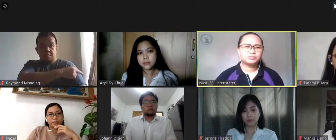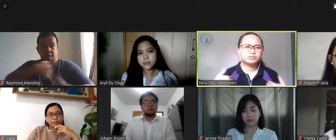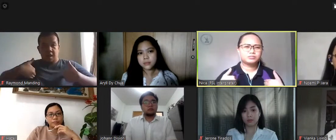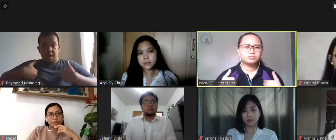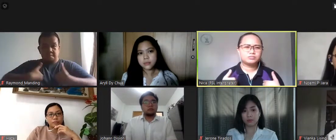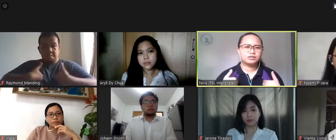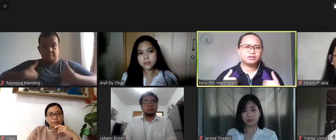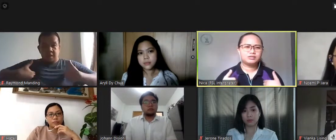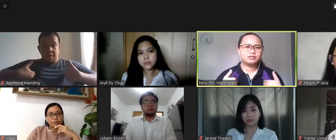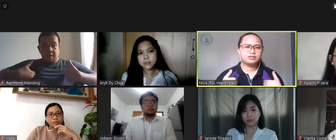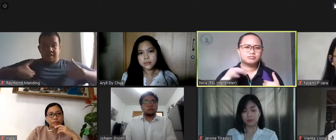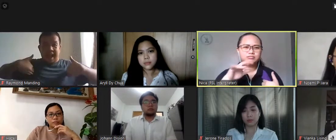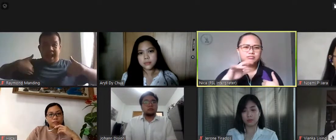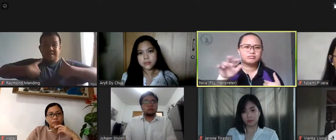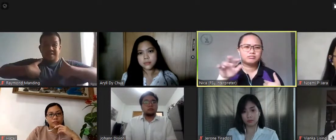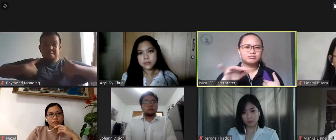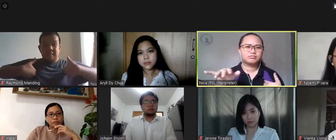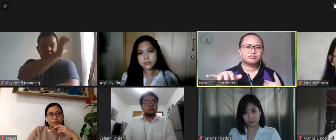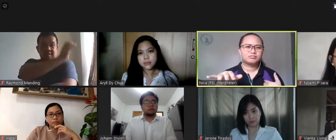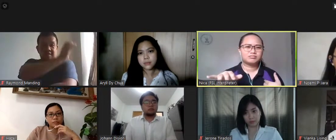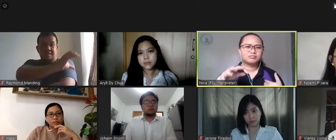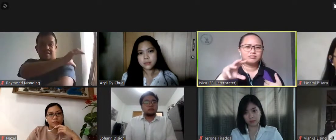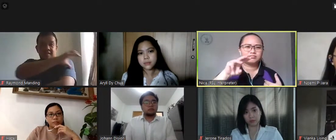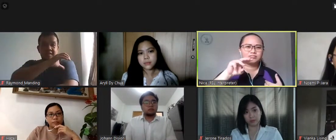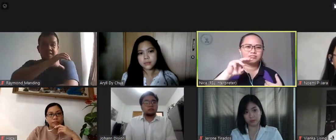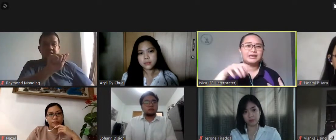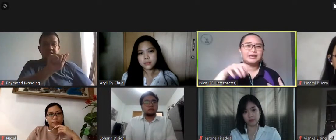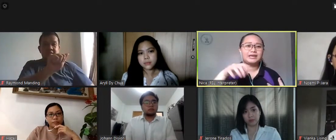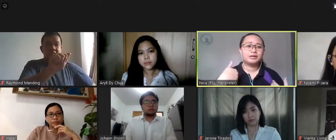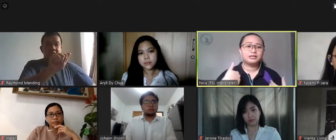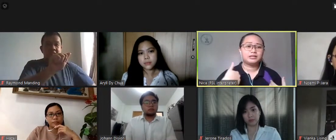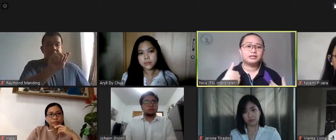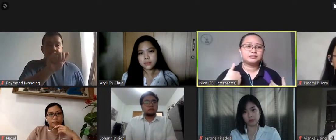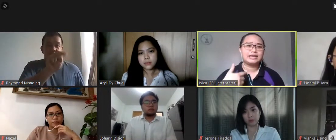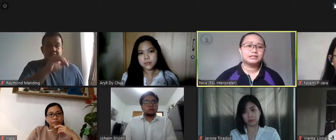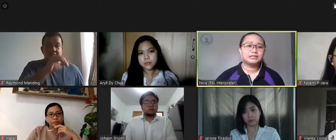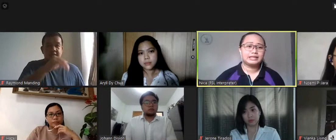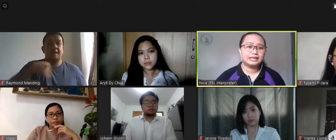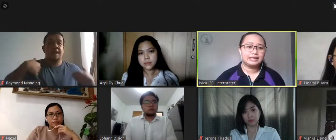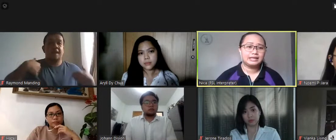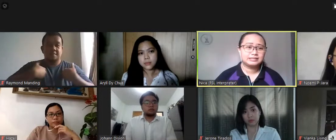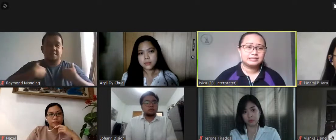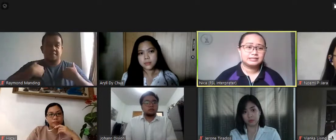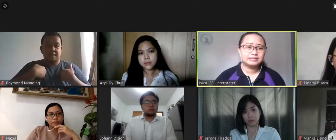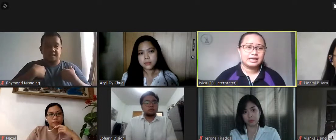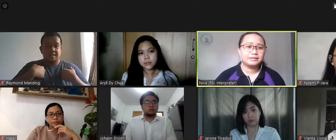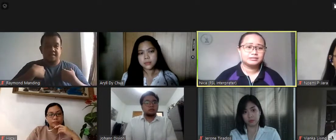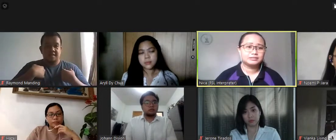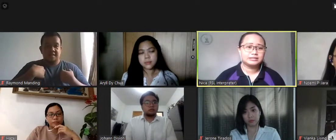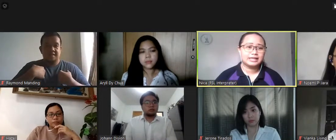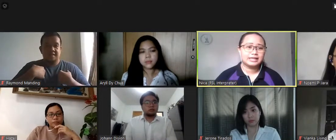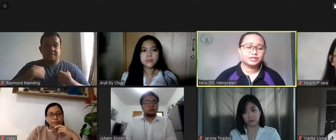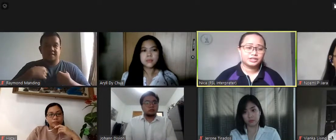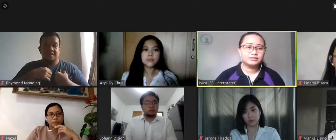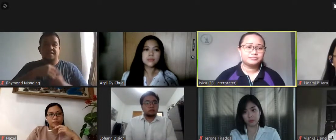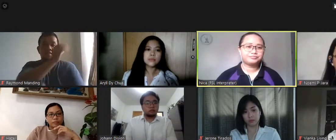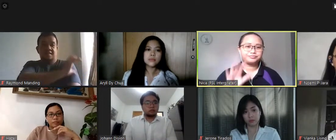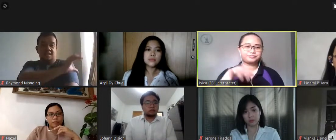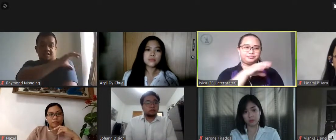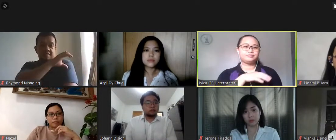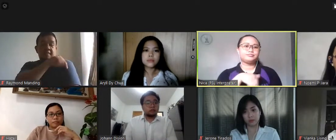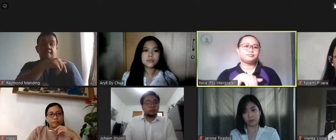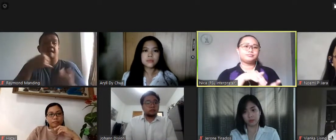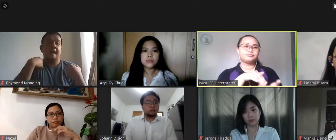animal clinic, animal center.